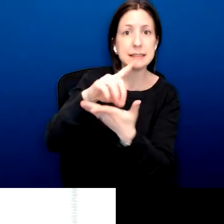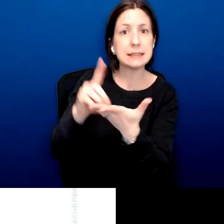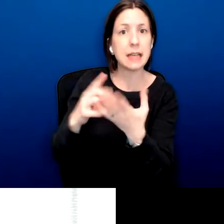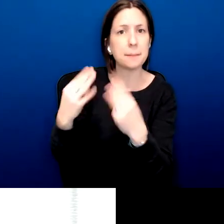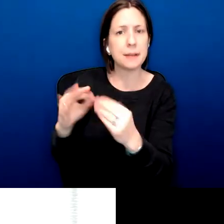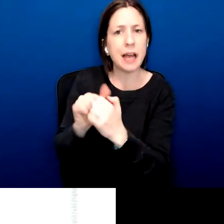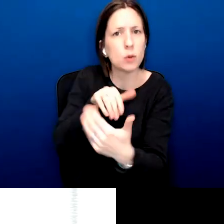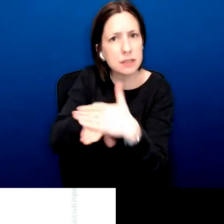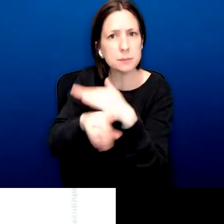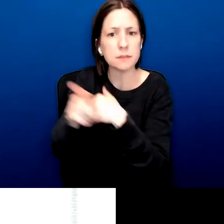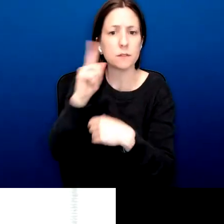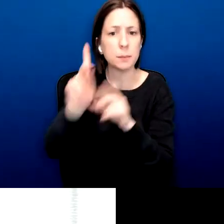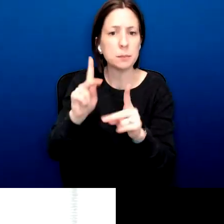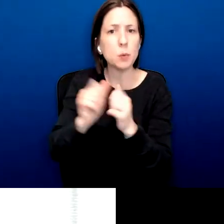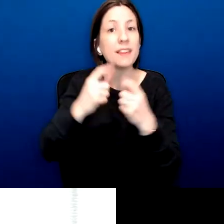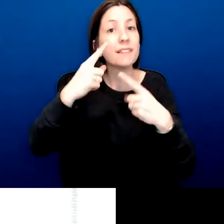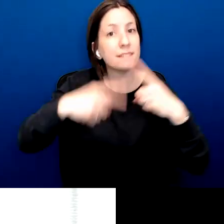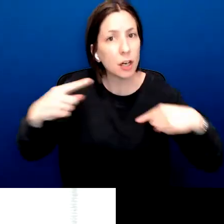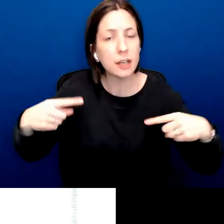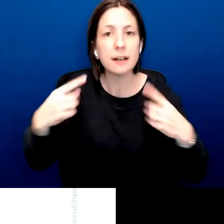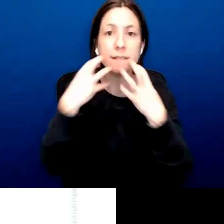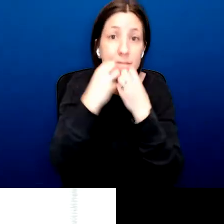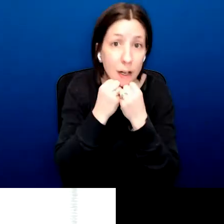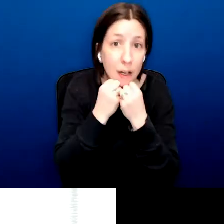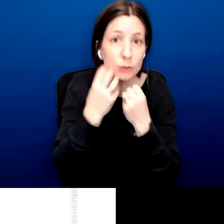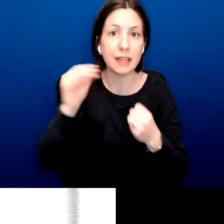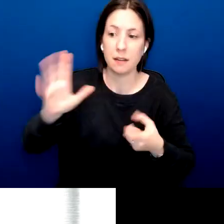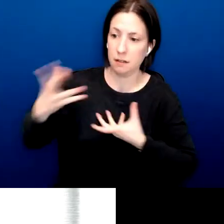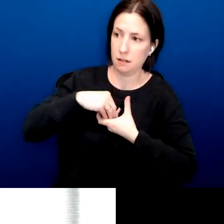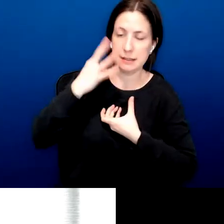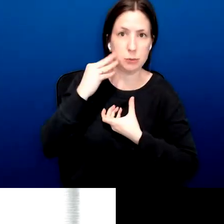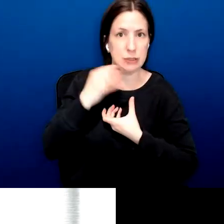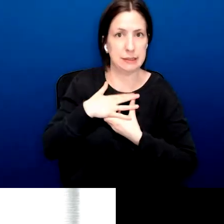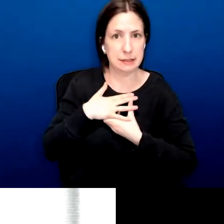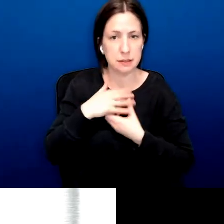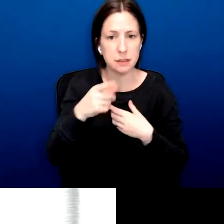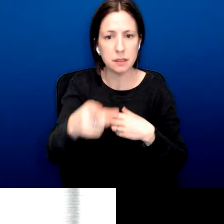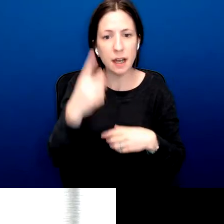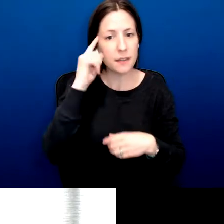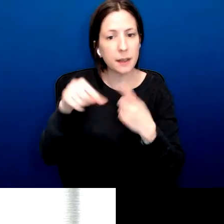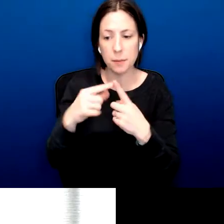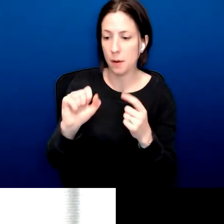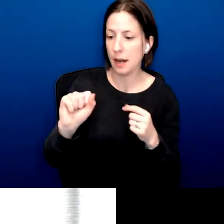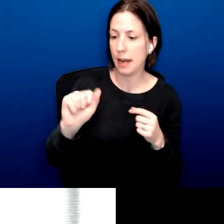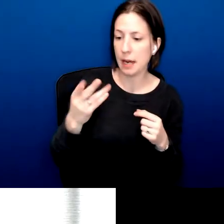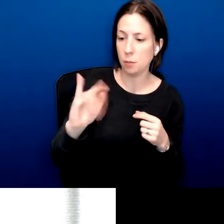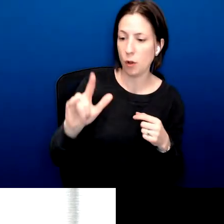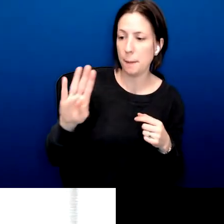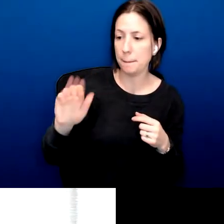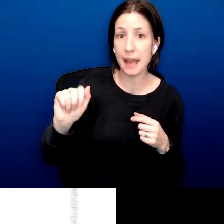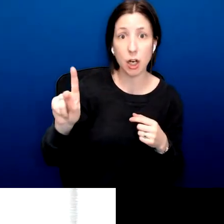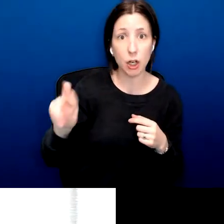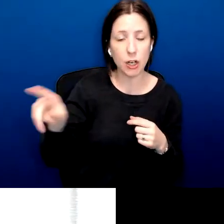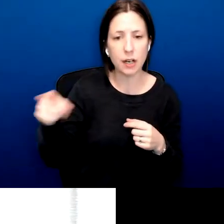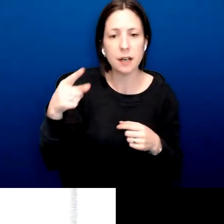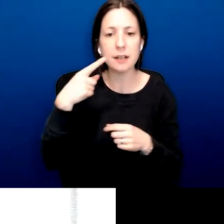varying values and lived experiences. I like to think of April Baker's quote as well, if it only